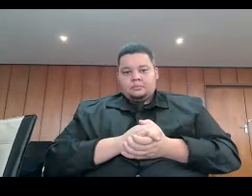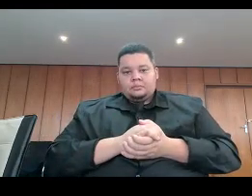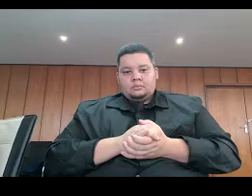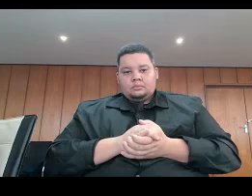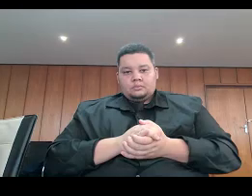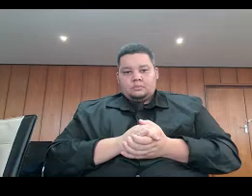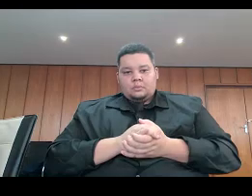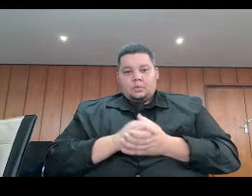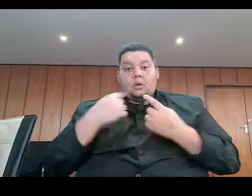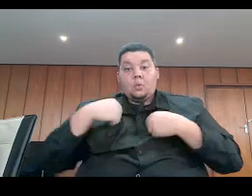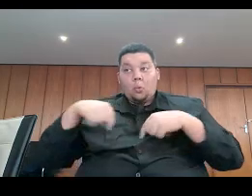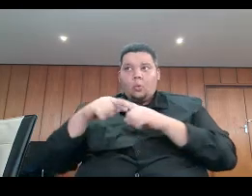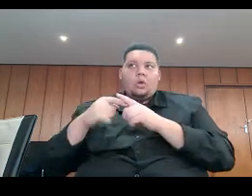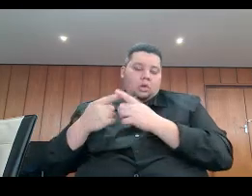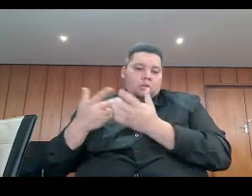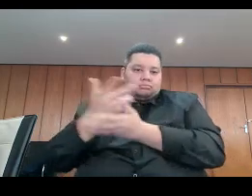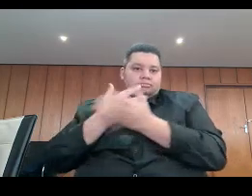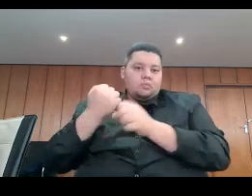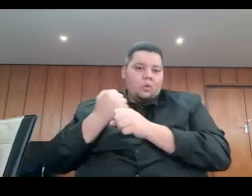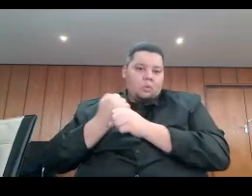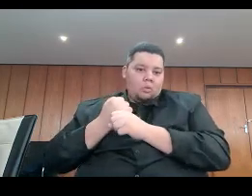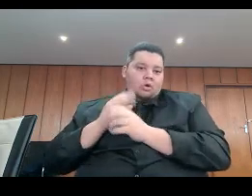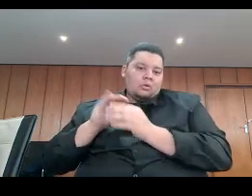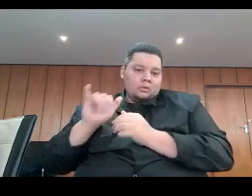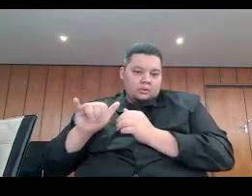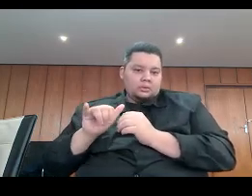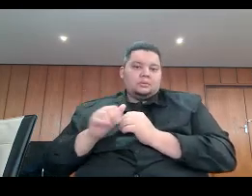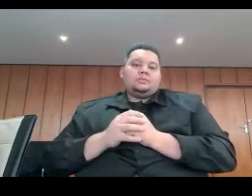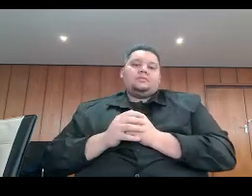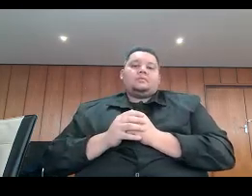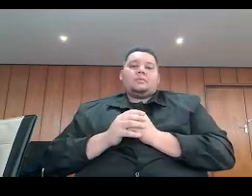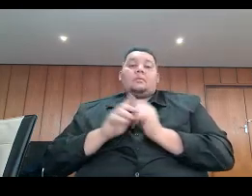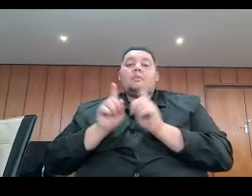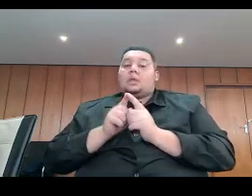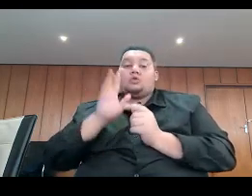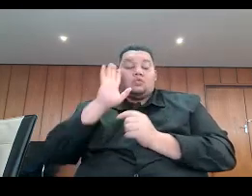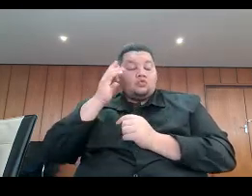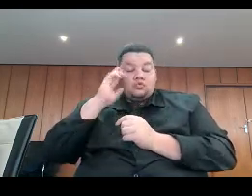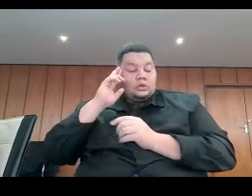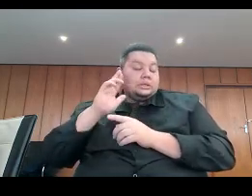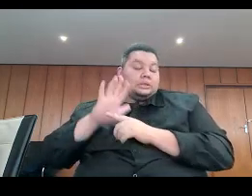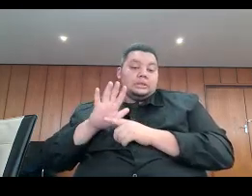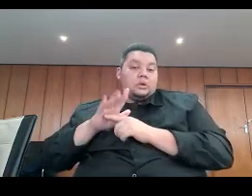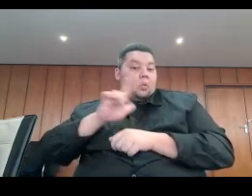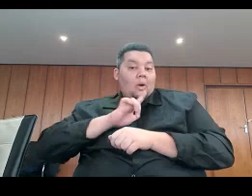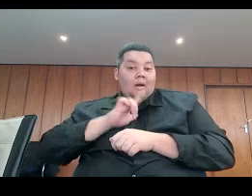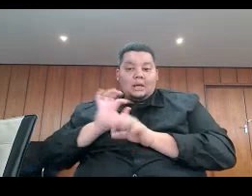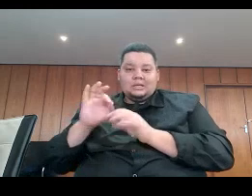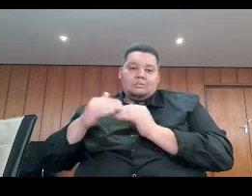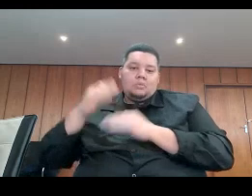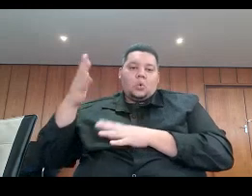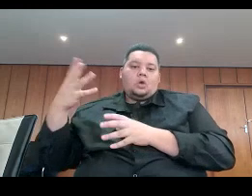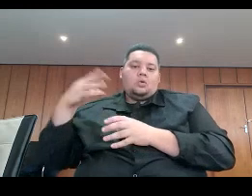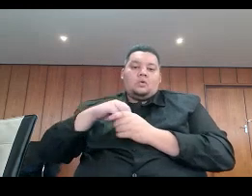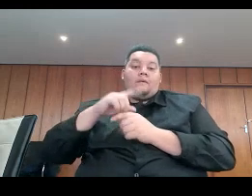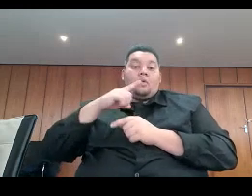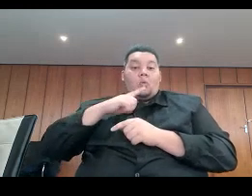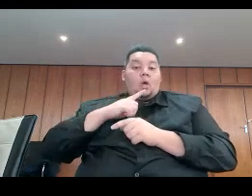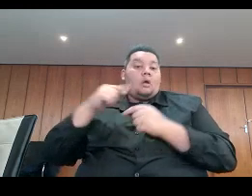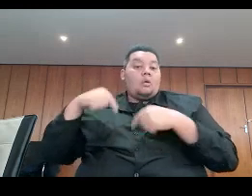And we worked on that. And the reason it is the most inclusive is because while it was